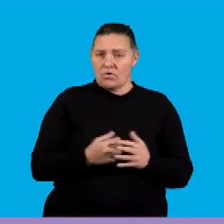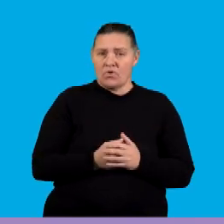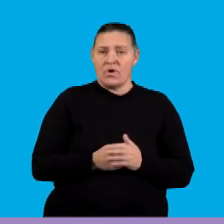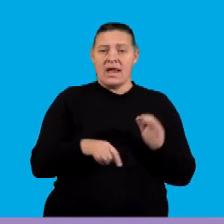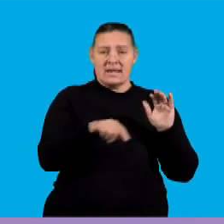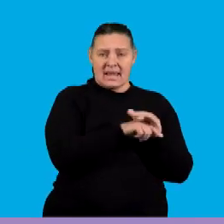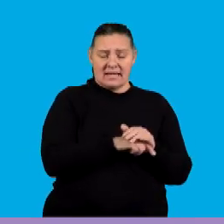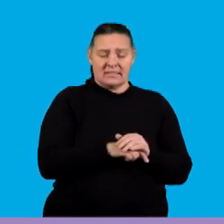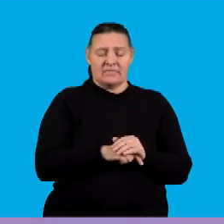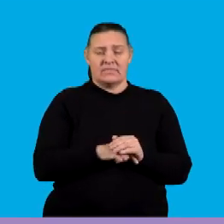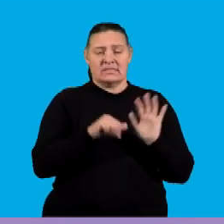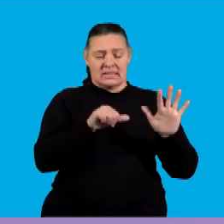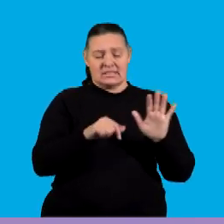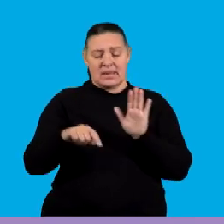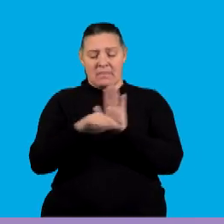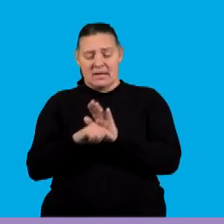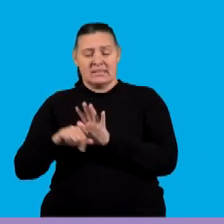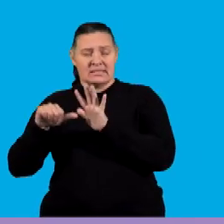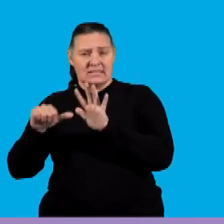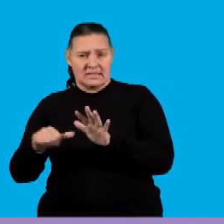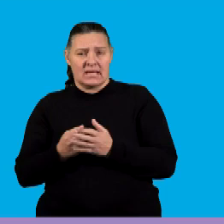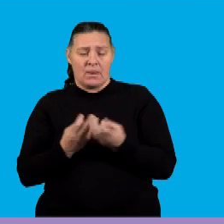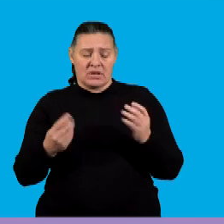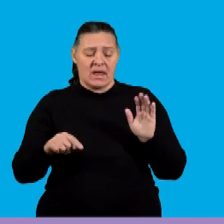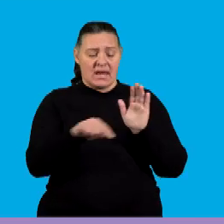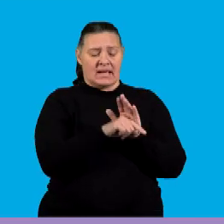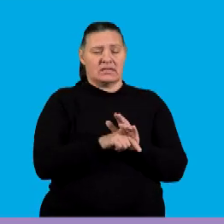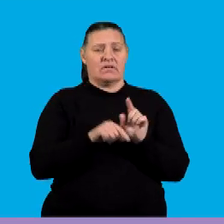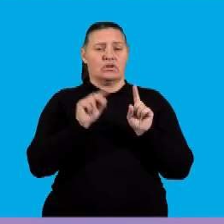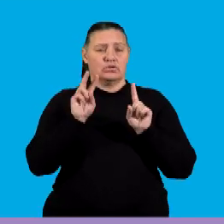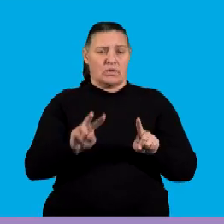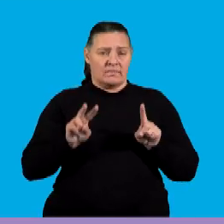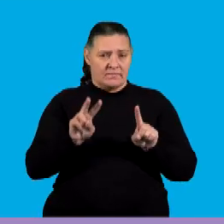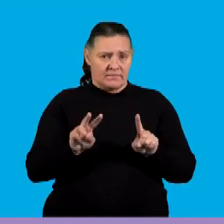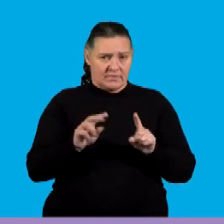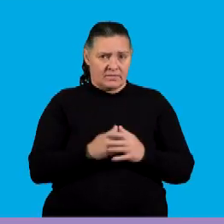Right? So what is -6 minus 6? That is a